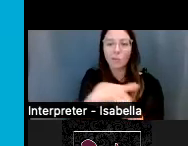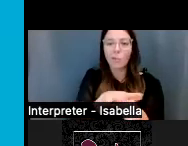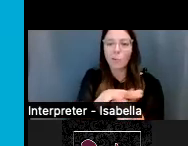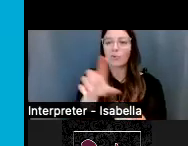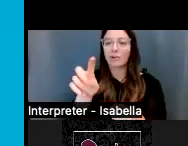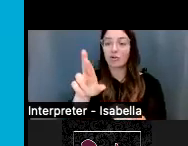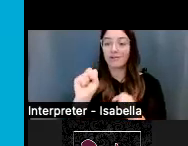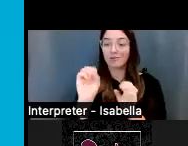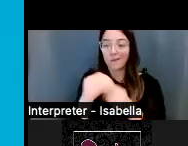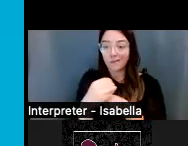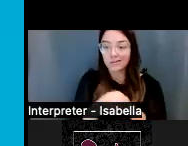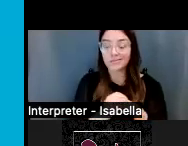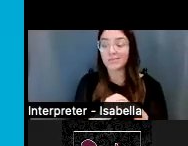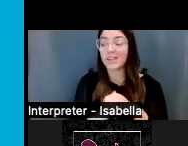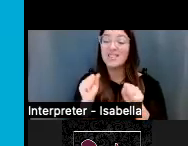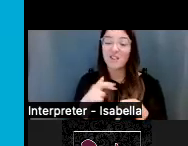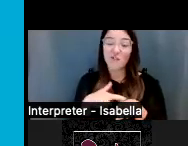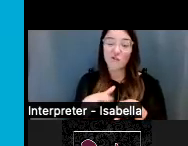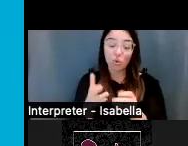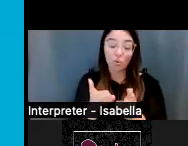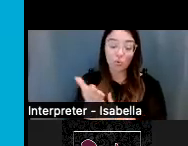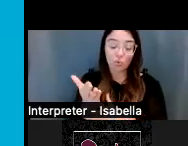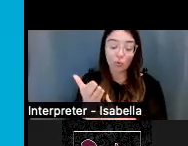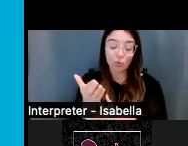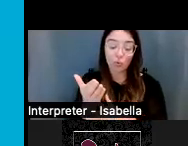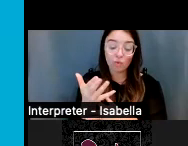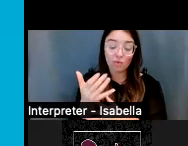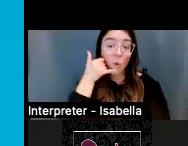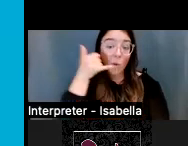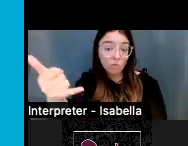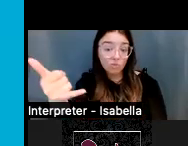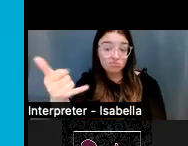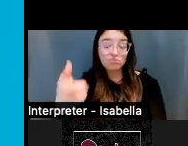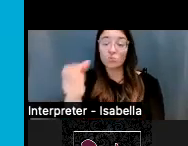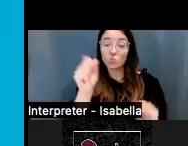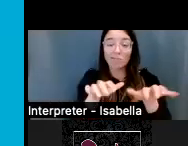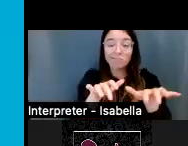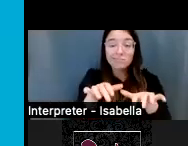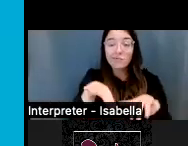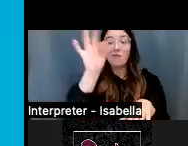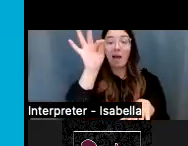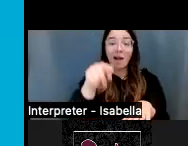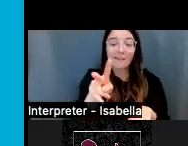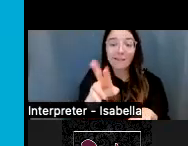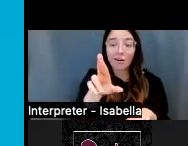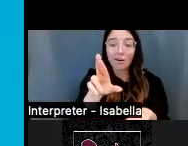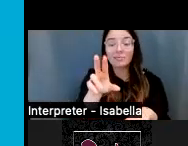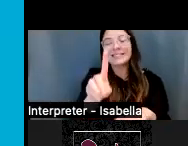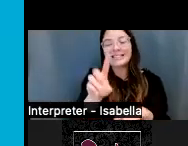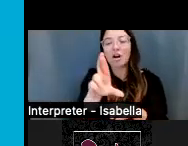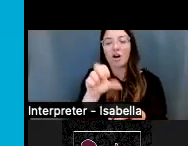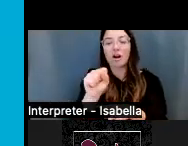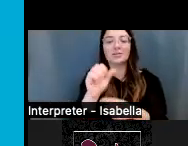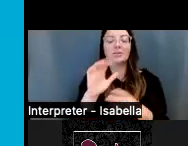by phone. You can look up the local DRS office online. In your materials today, you'll have a